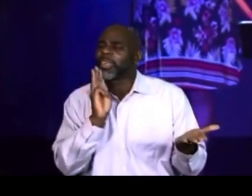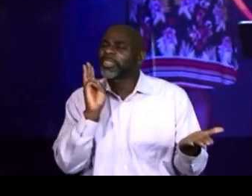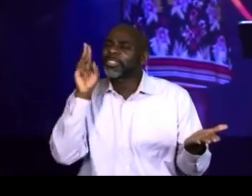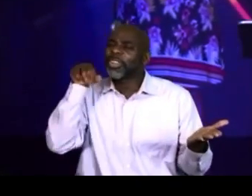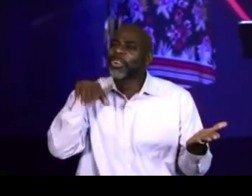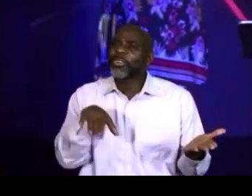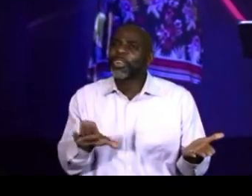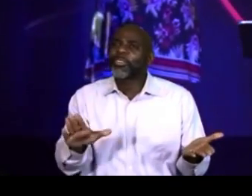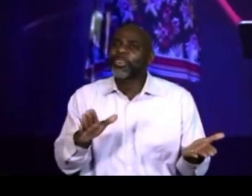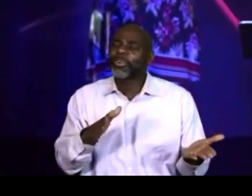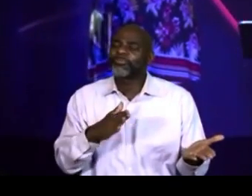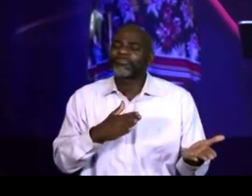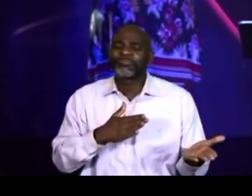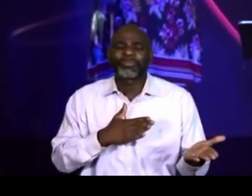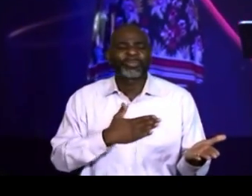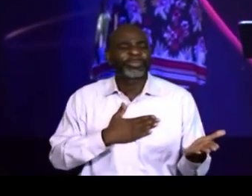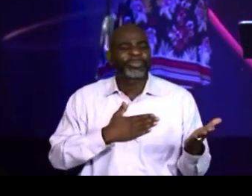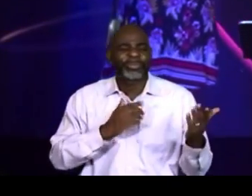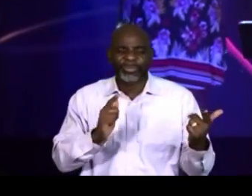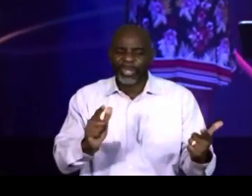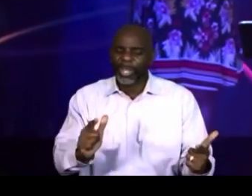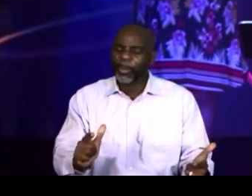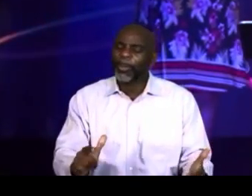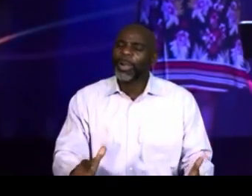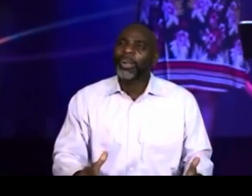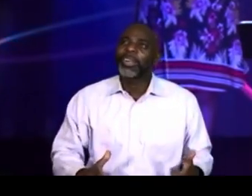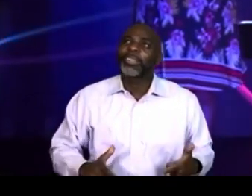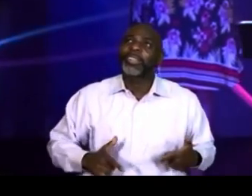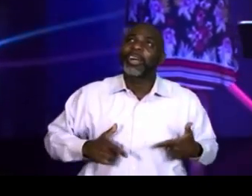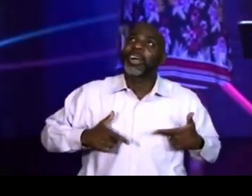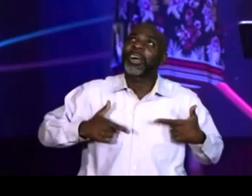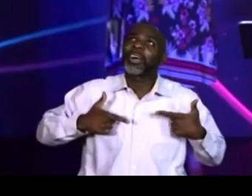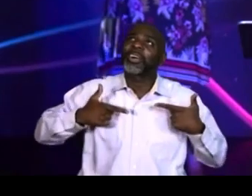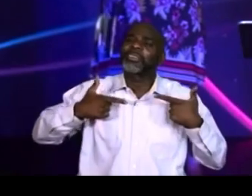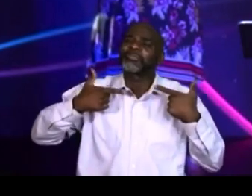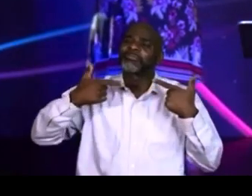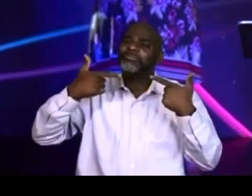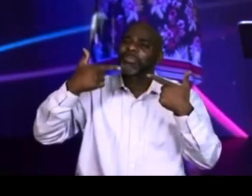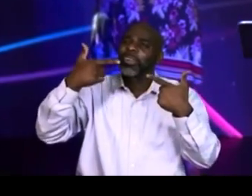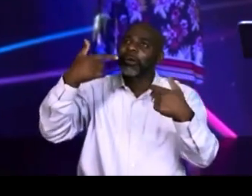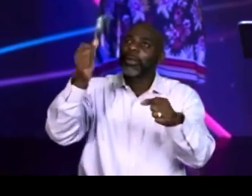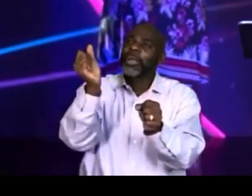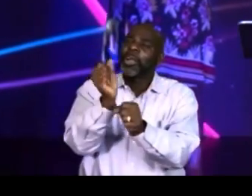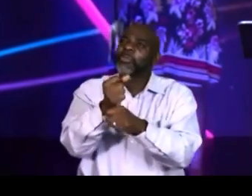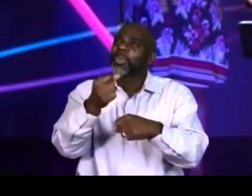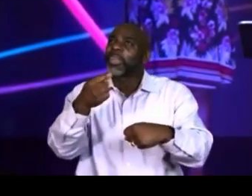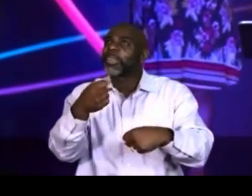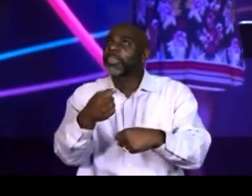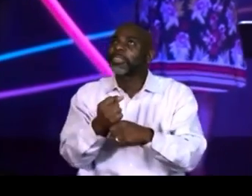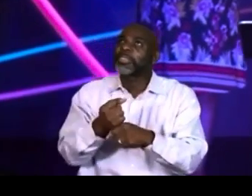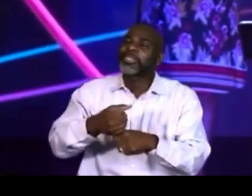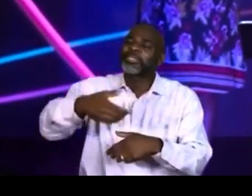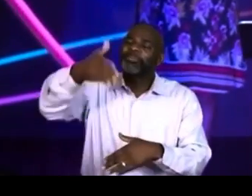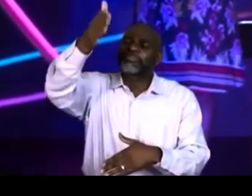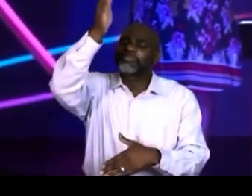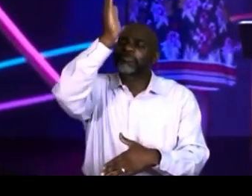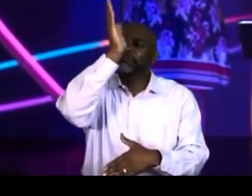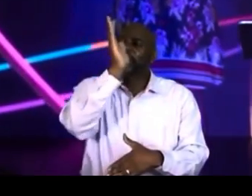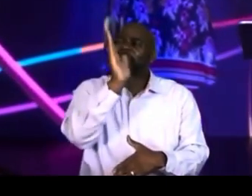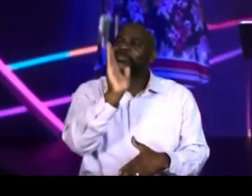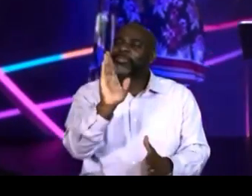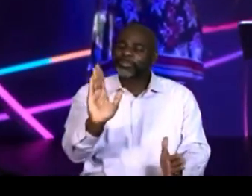whose streams make glad the city of our God.